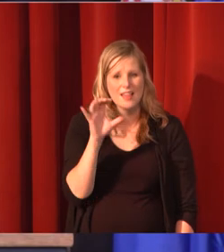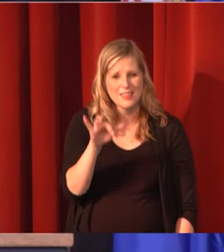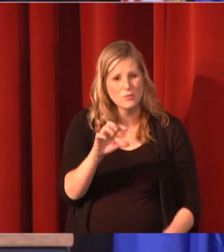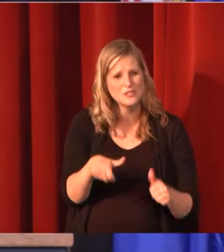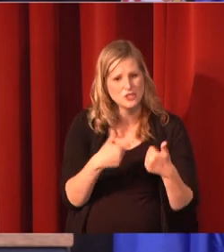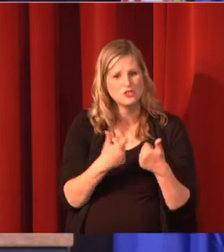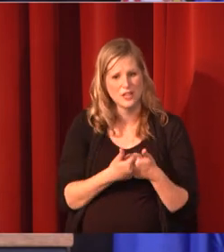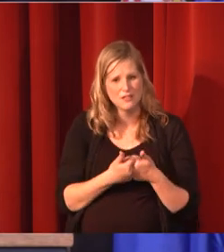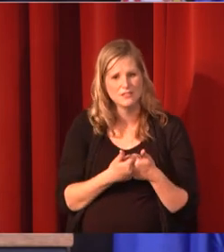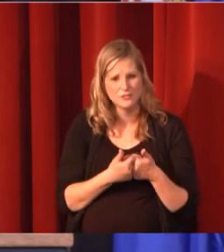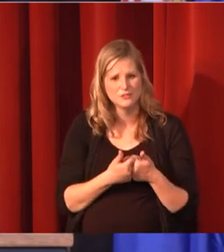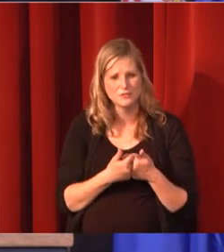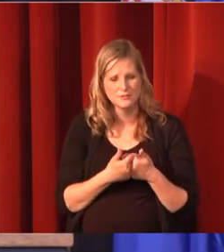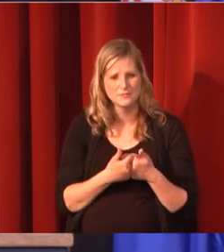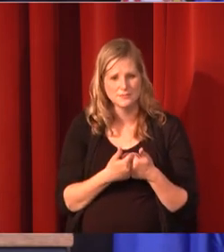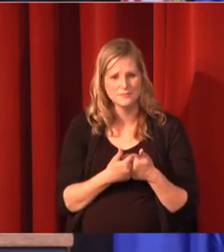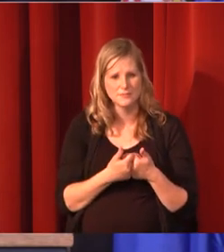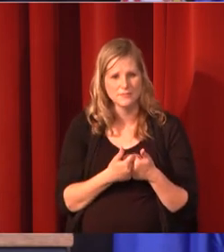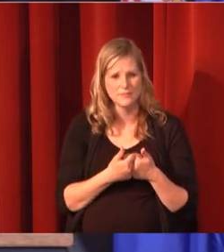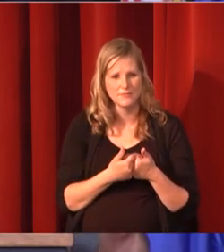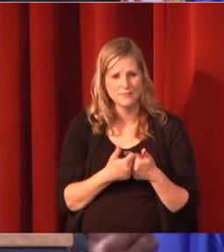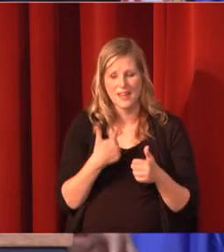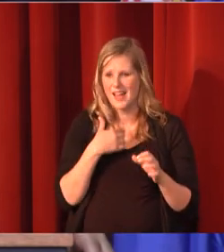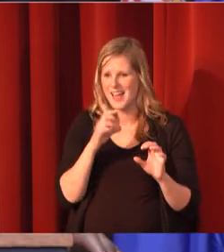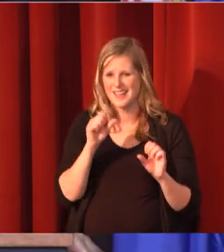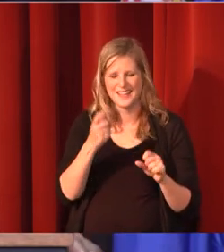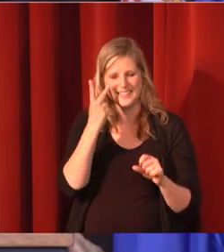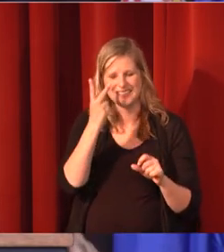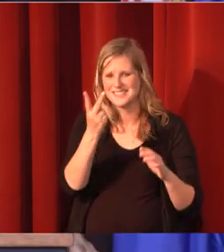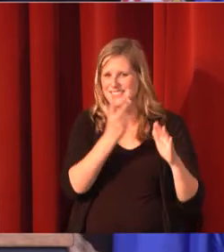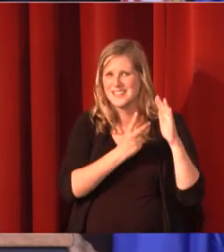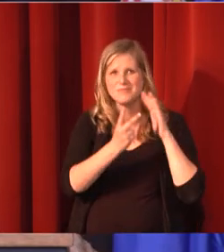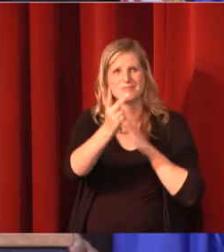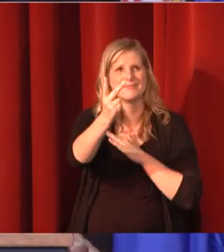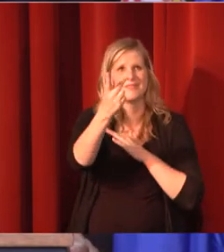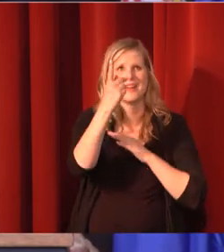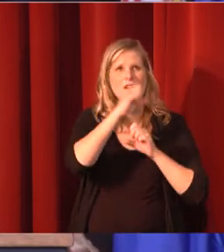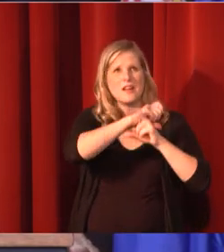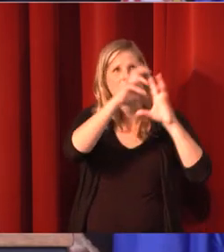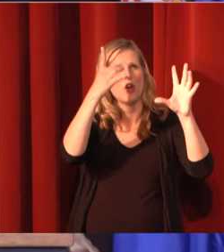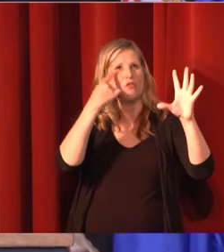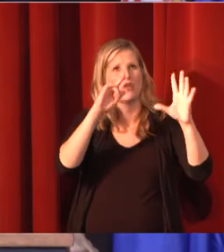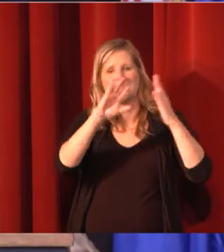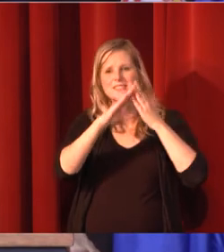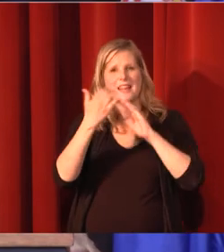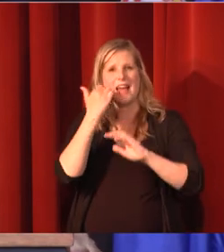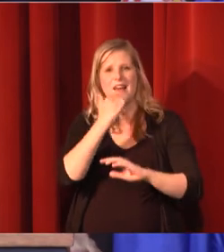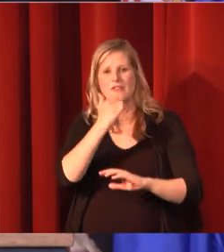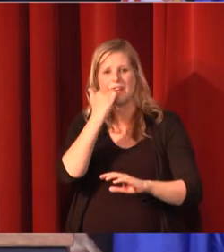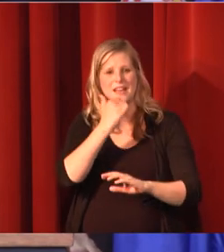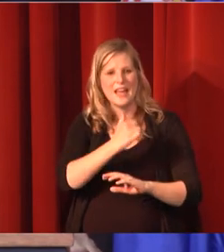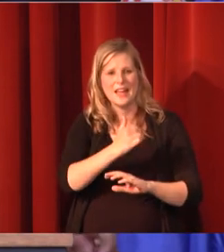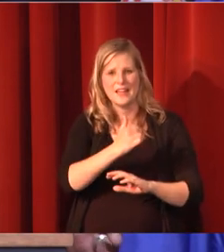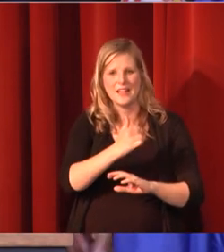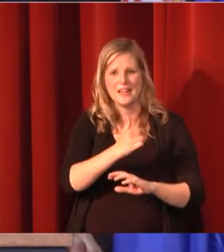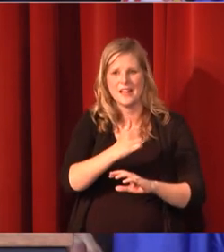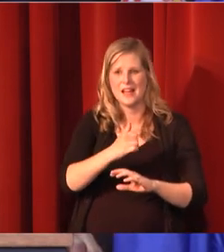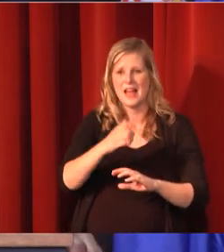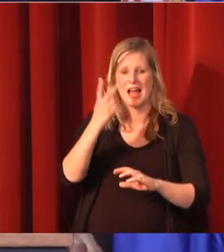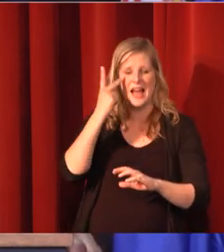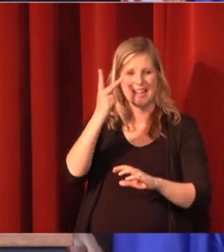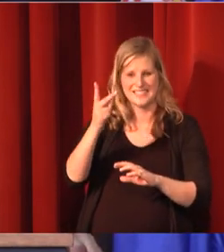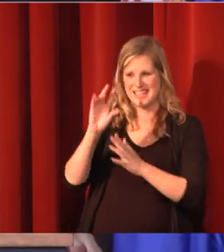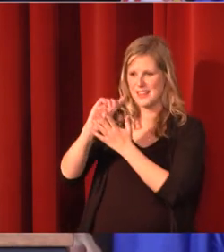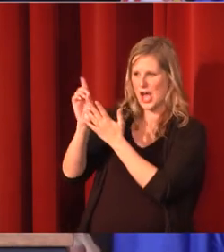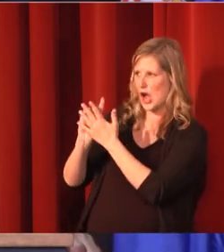challenging I can see our vision for our city every day in the artwork that hangs on that wall outside my